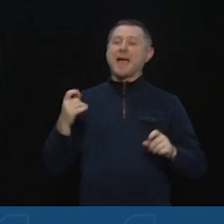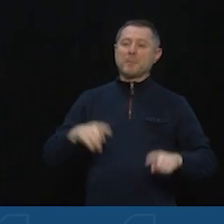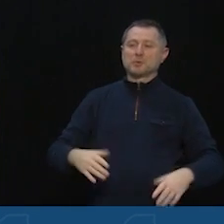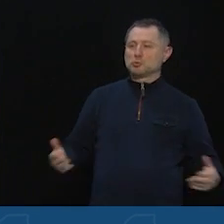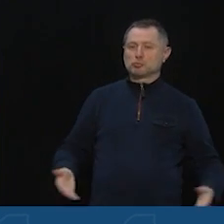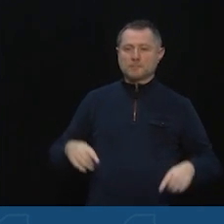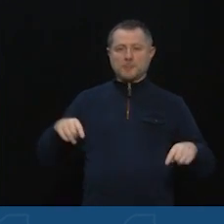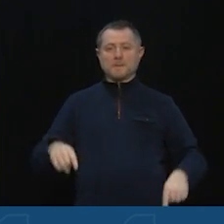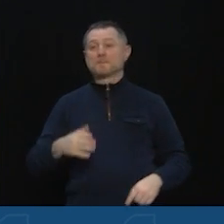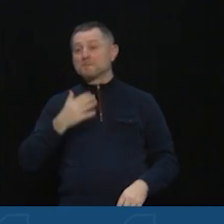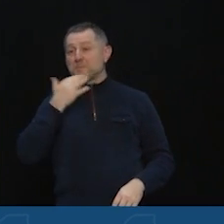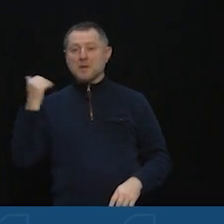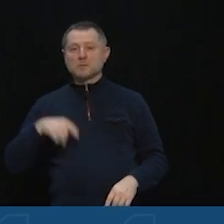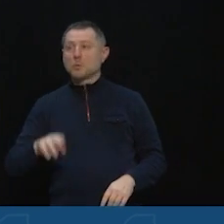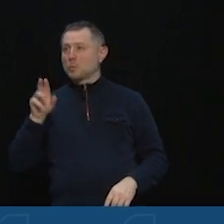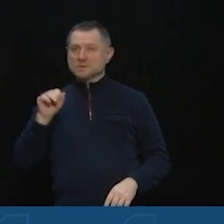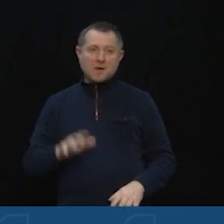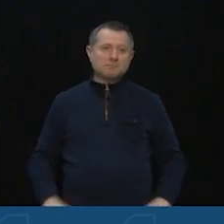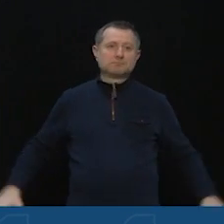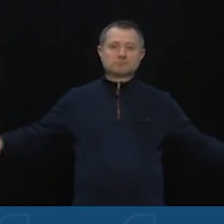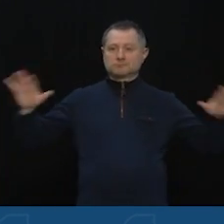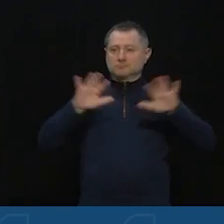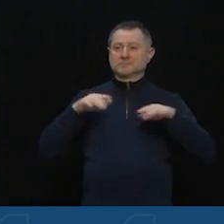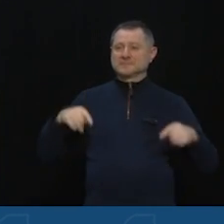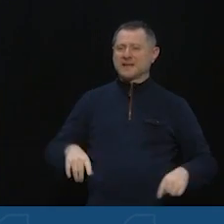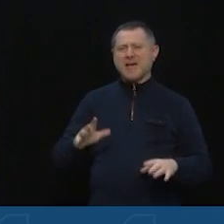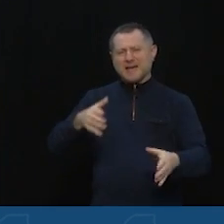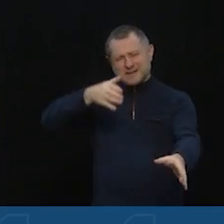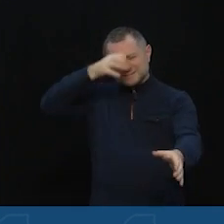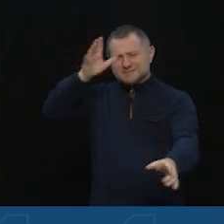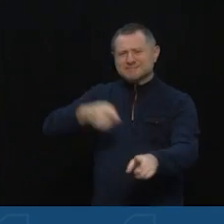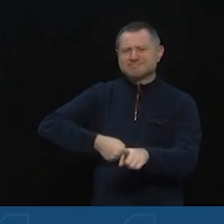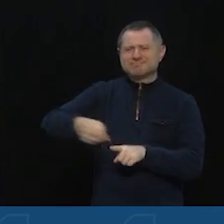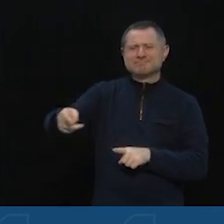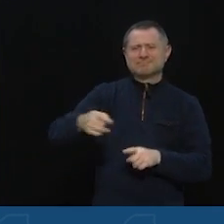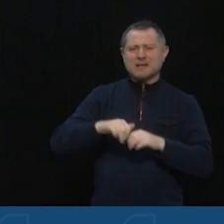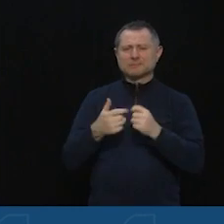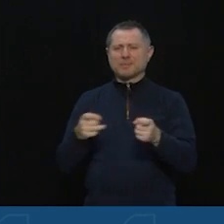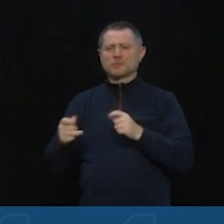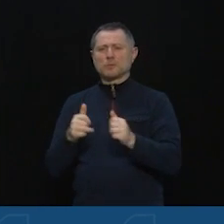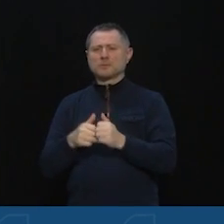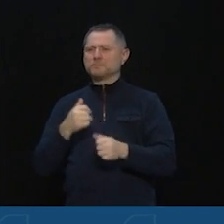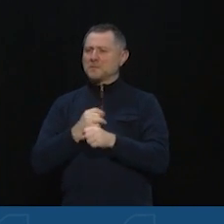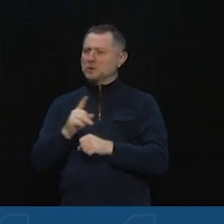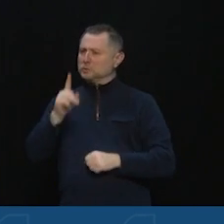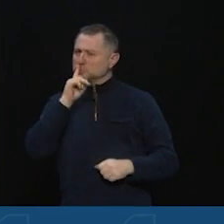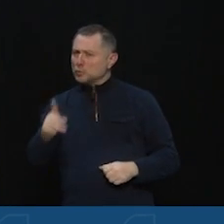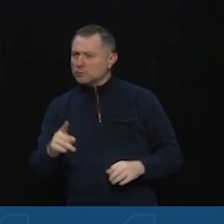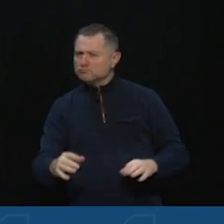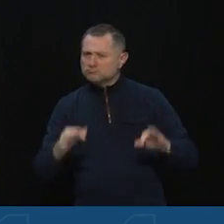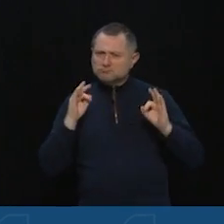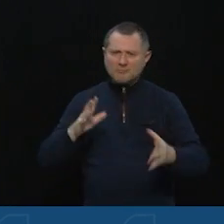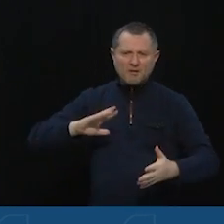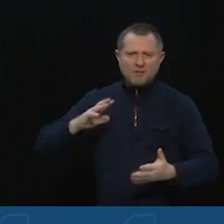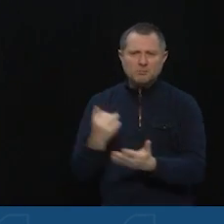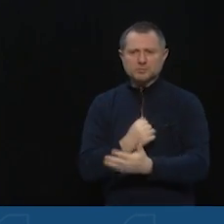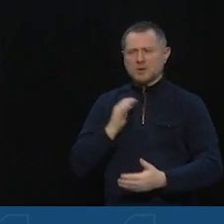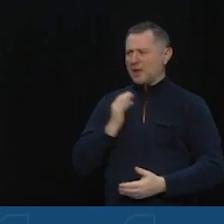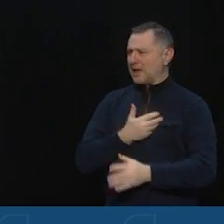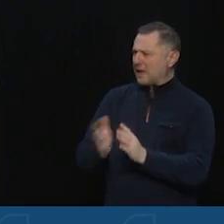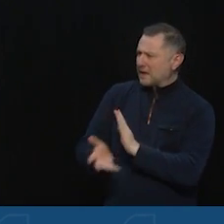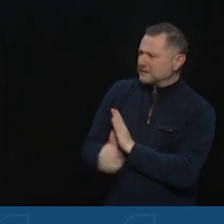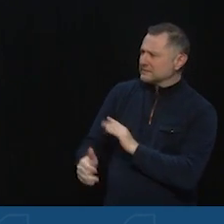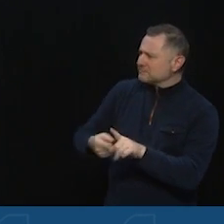facility. They understand more than most how to address this, and I wanted to make sure we always take advantage of our experts here today. I will